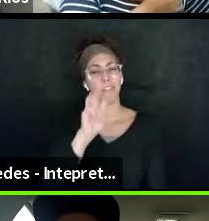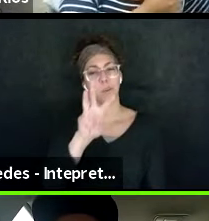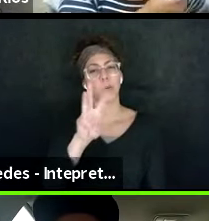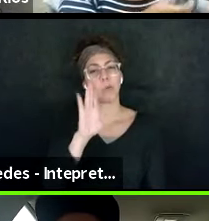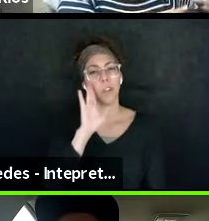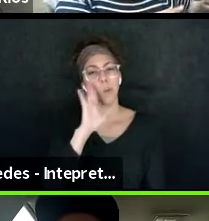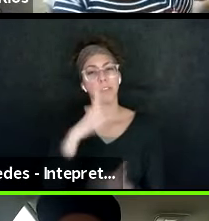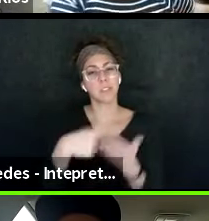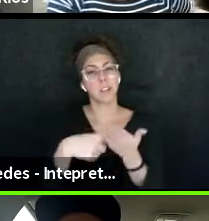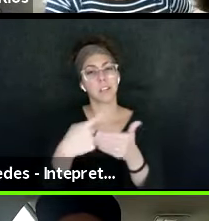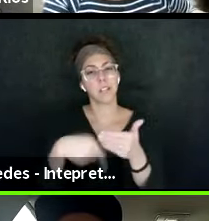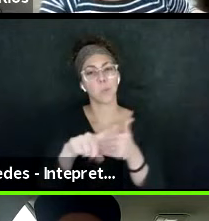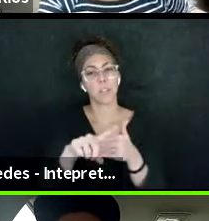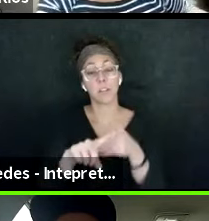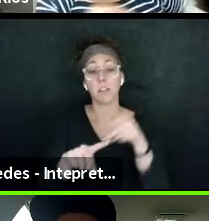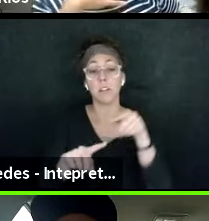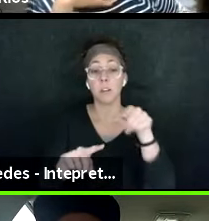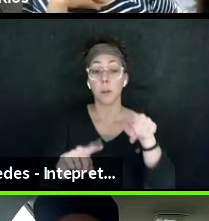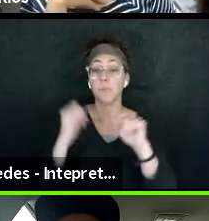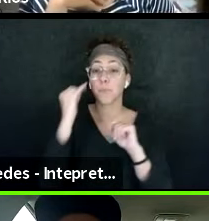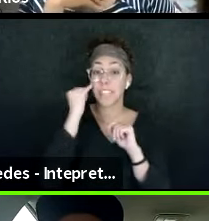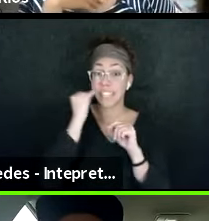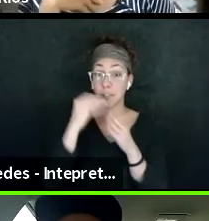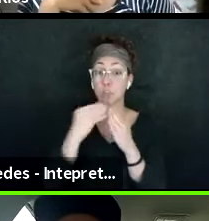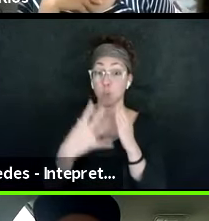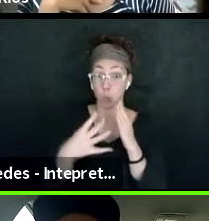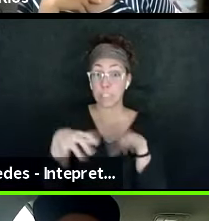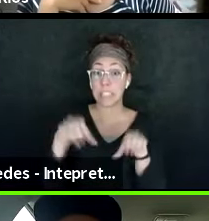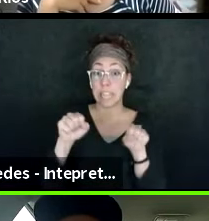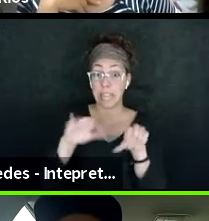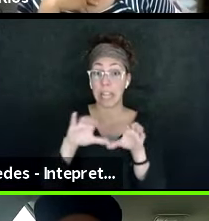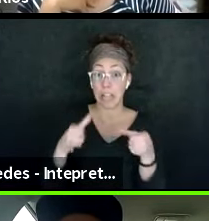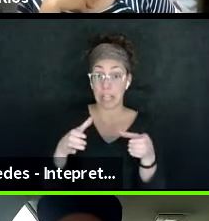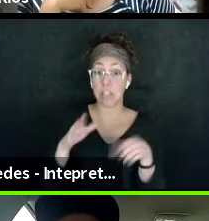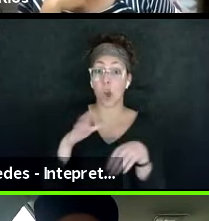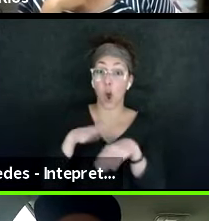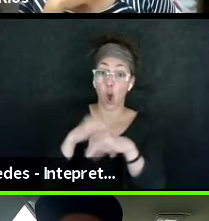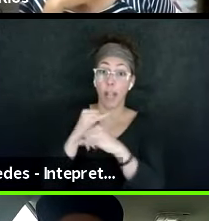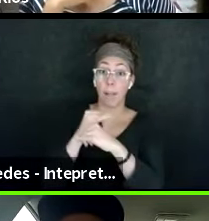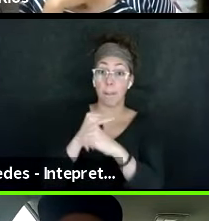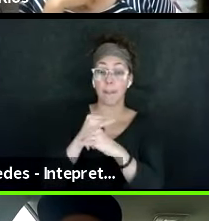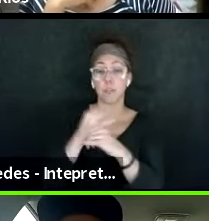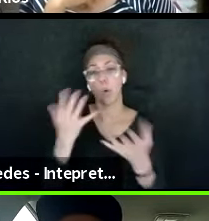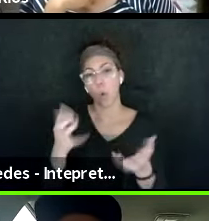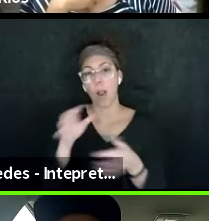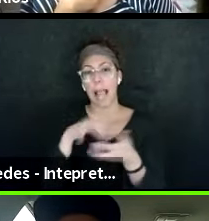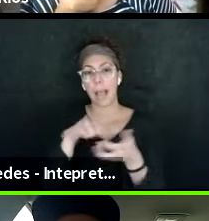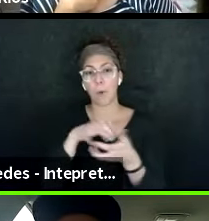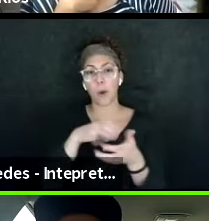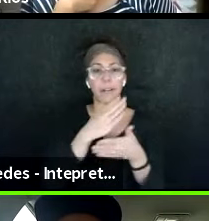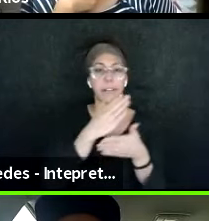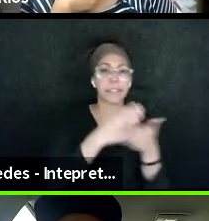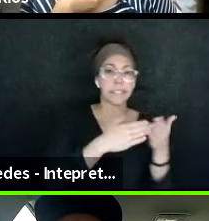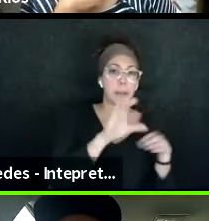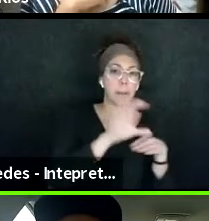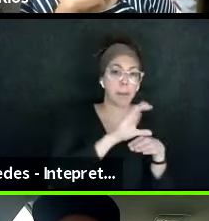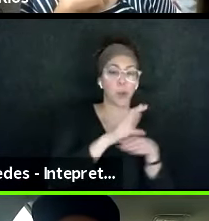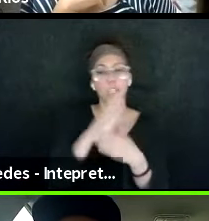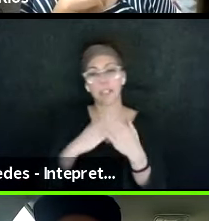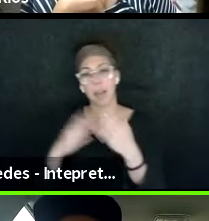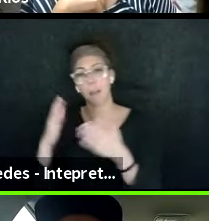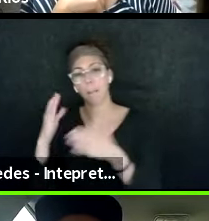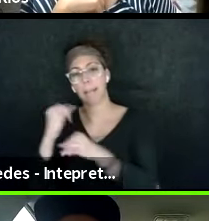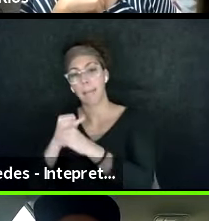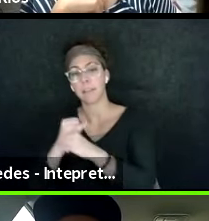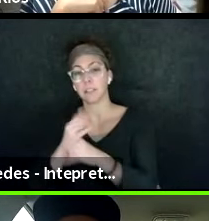Awesome. So if a student is taking a class that does happen to be on campus or hybrid, would that possibly be emailed out to them, just saying, hey,